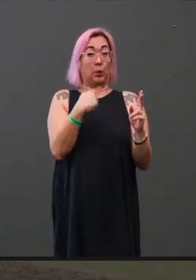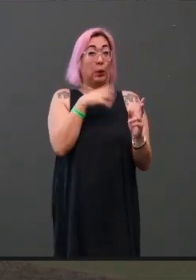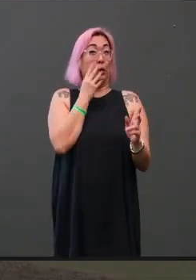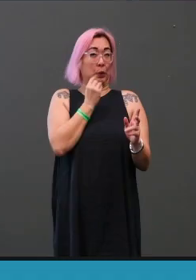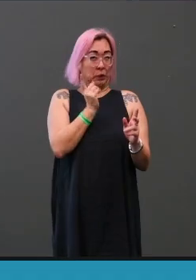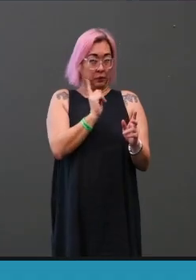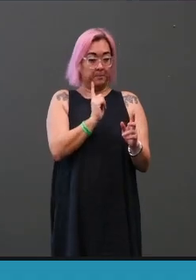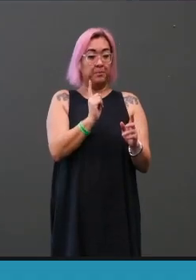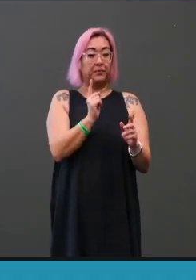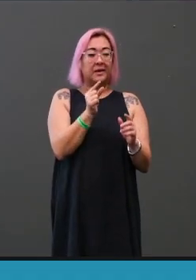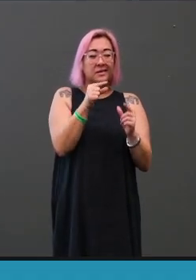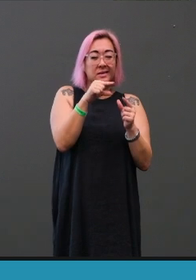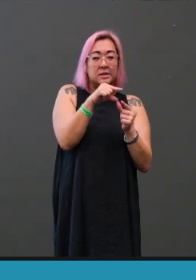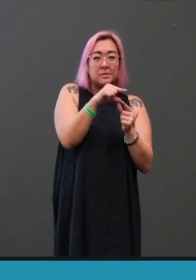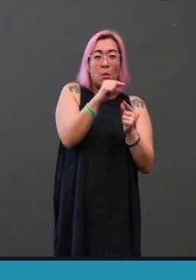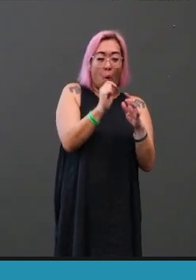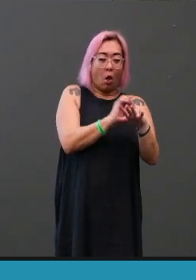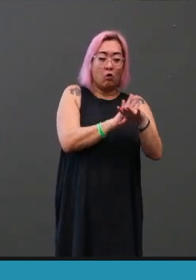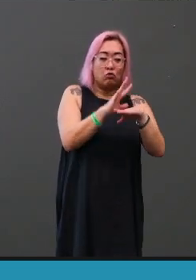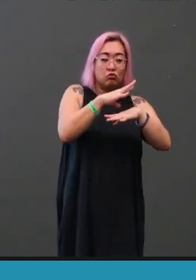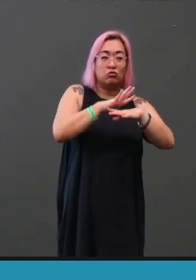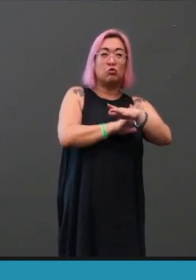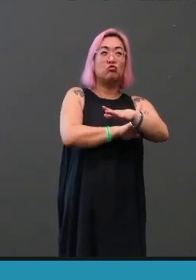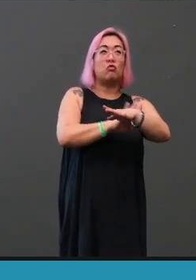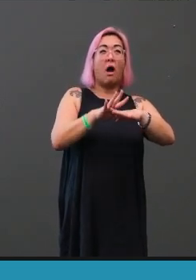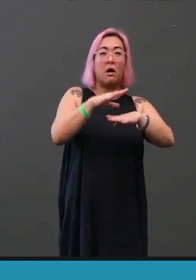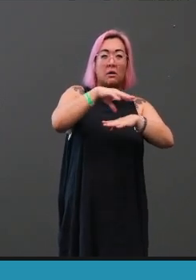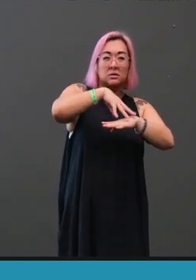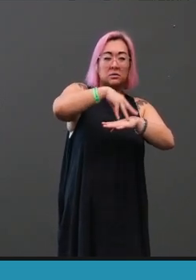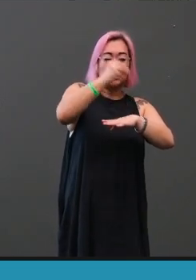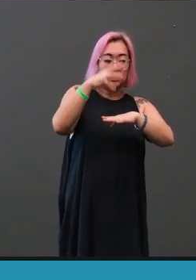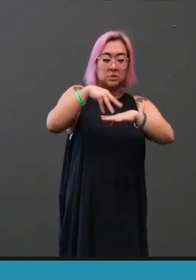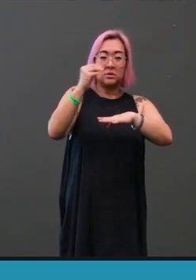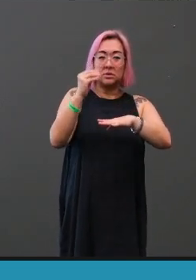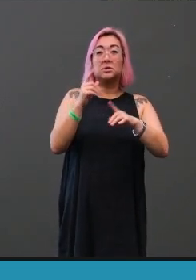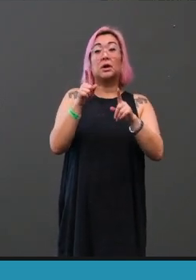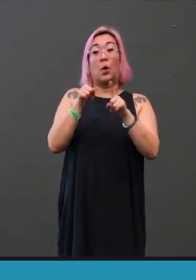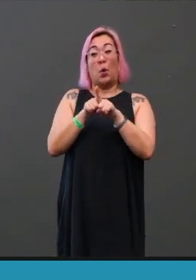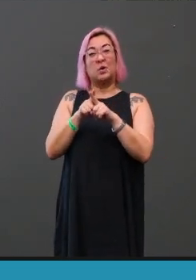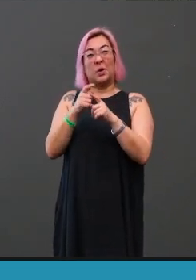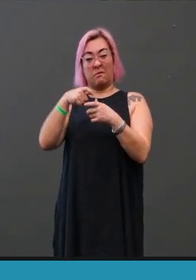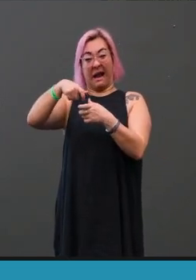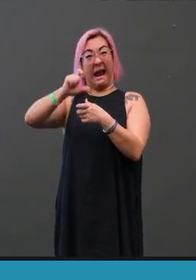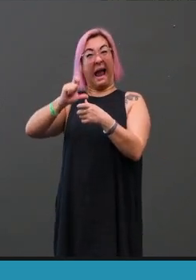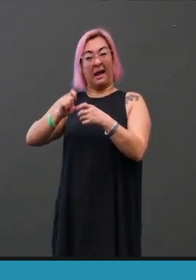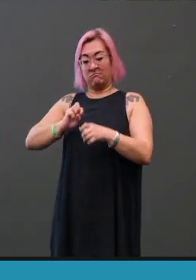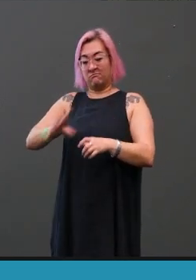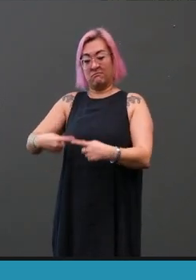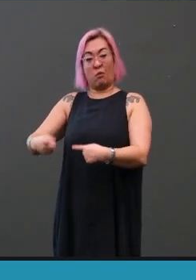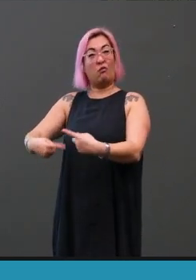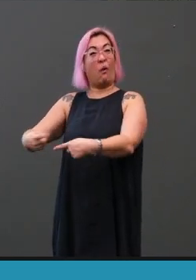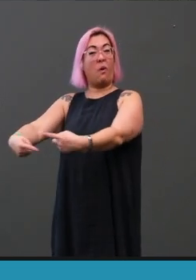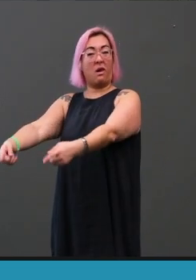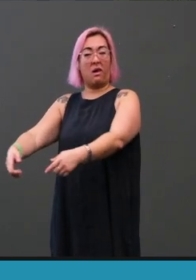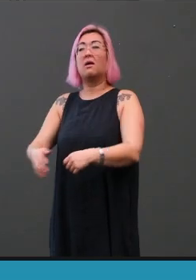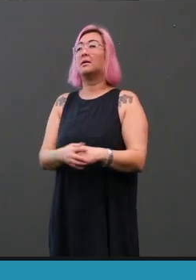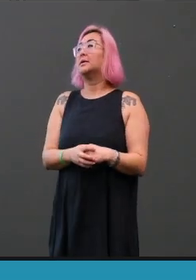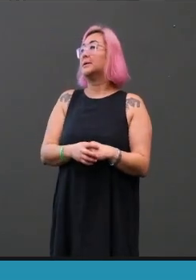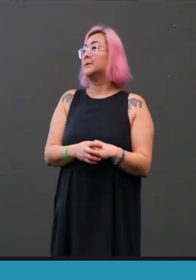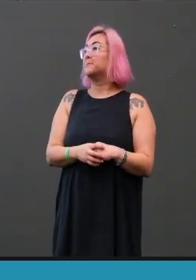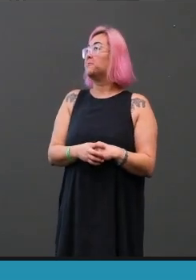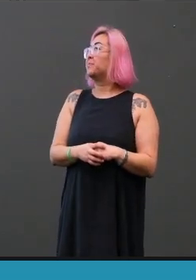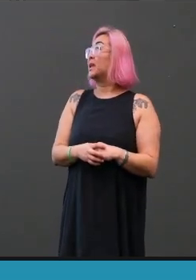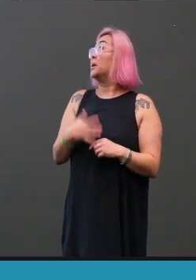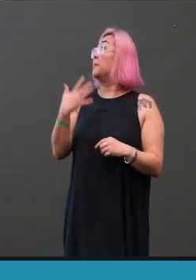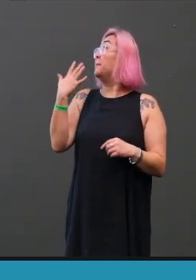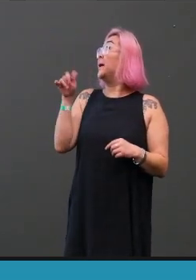cans. So we tried doing this with shader and it just didn't look great. So we actually did these as hand animated instead,